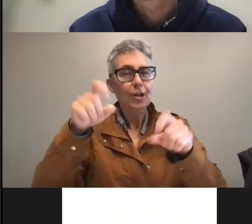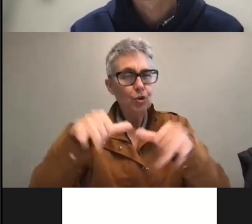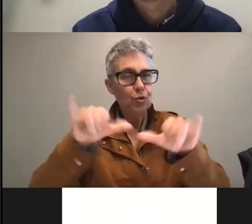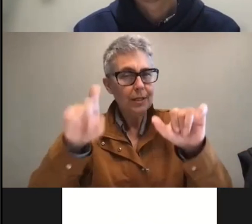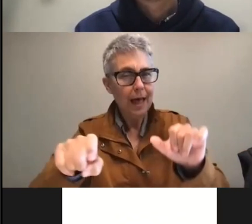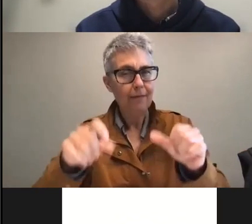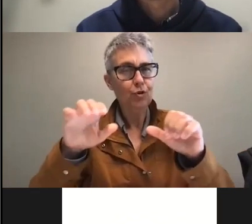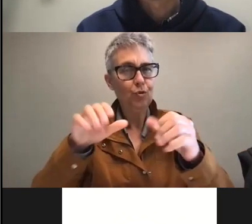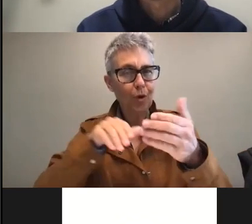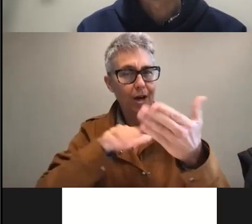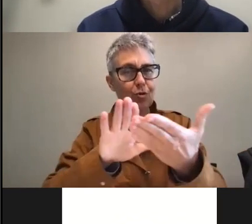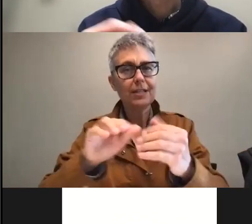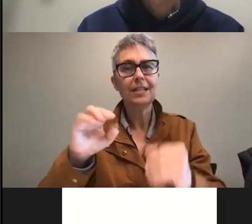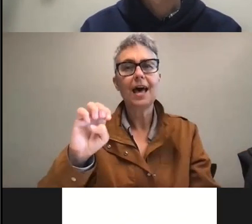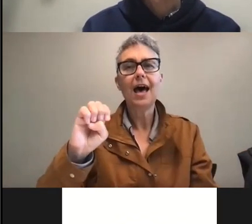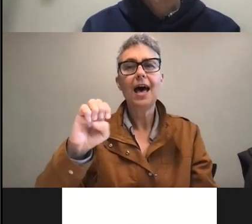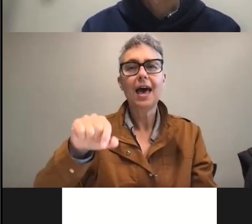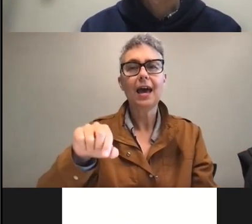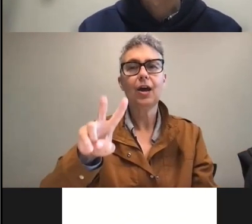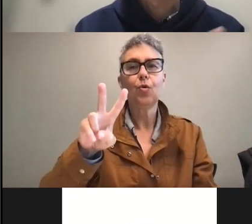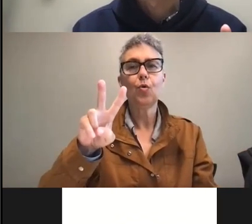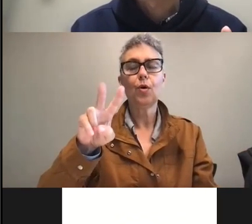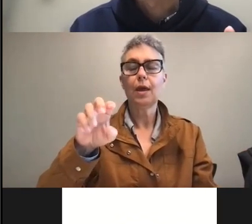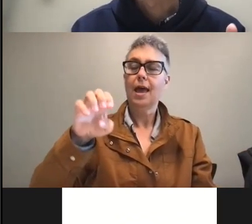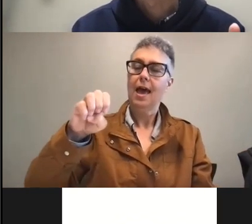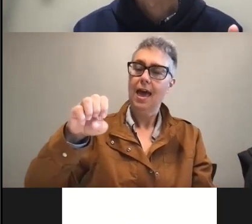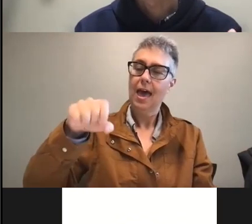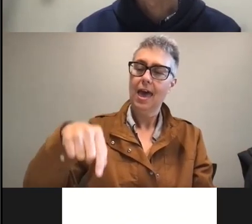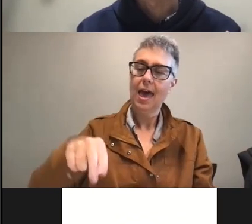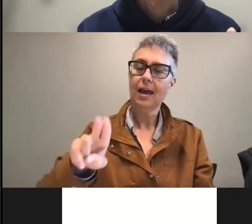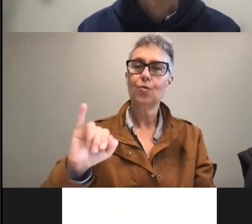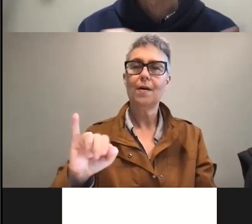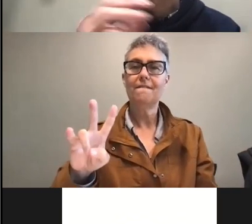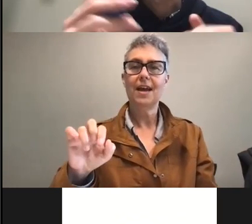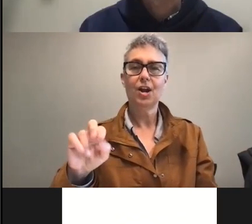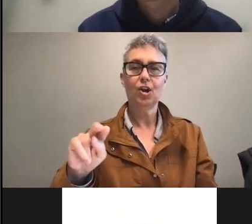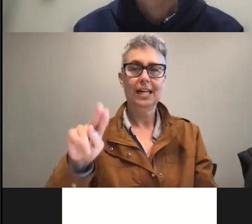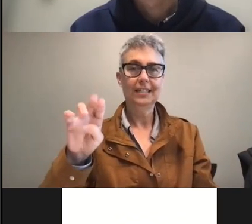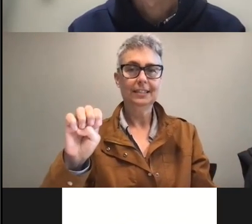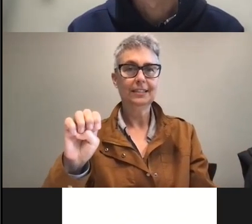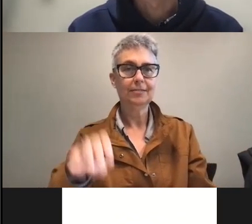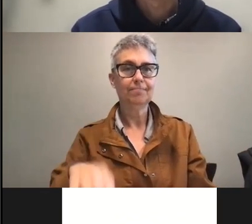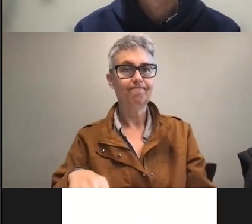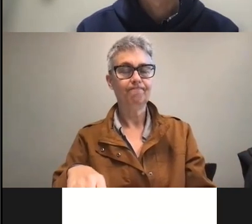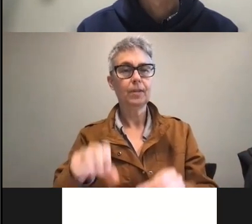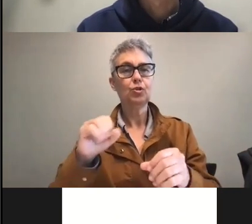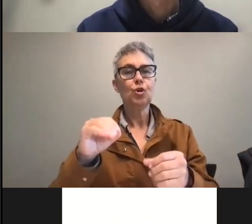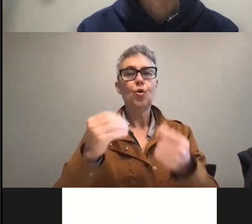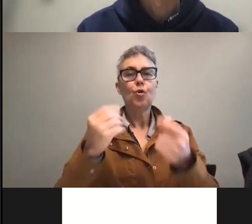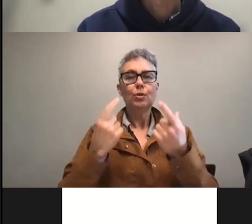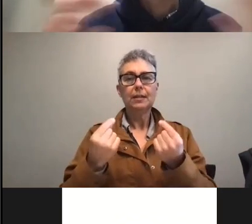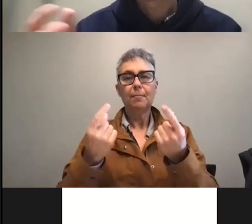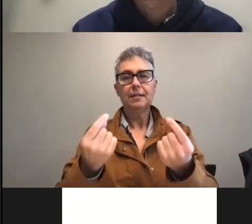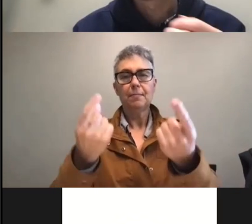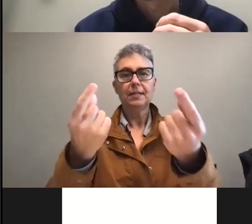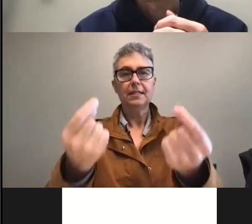challenge. So let's go through this model kind of step by step. So